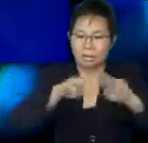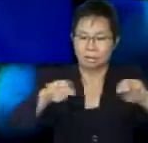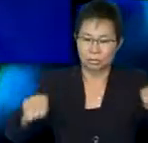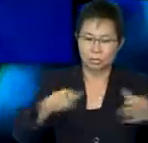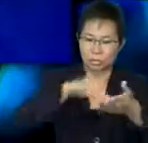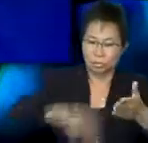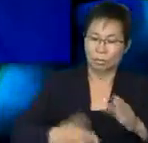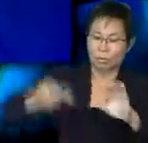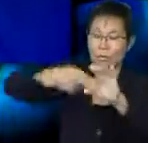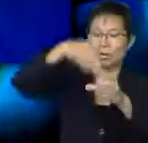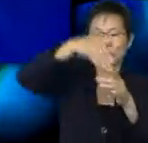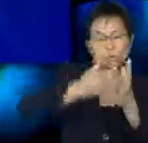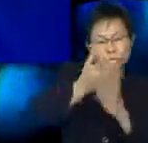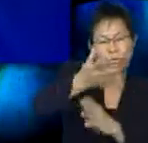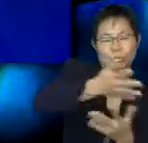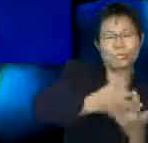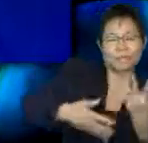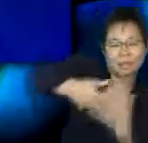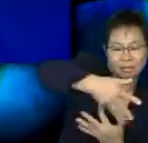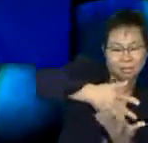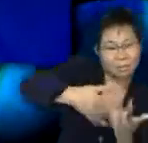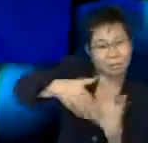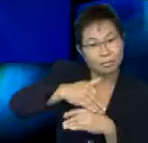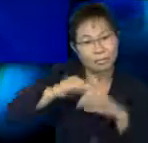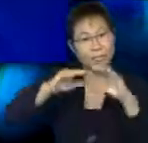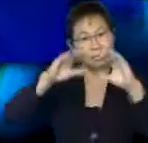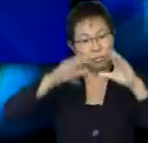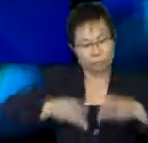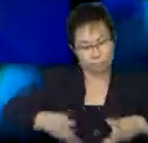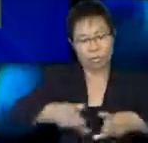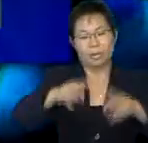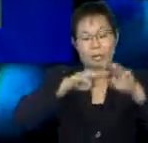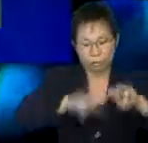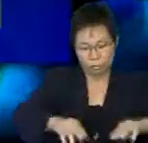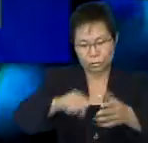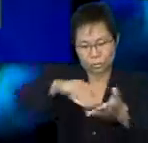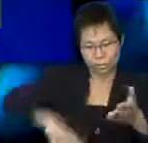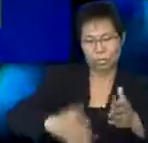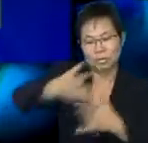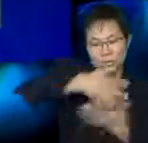participation through interactive means, and the students' interactions